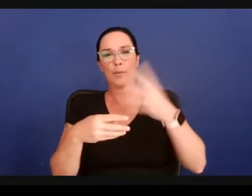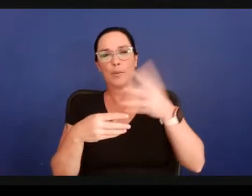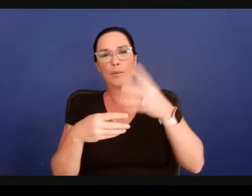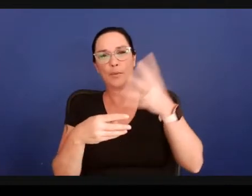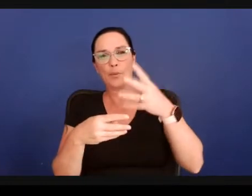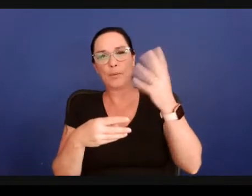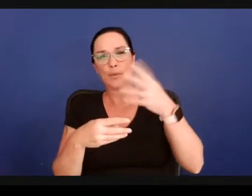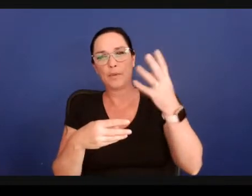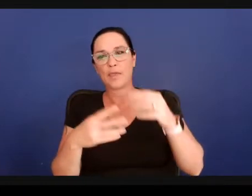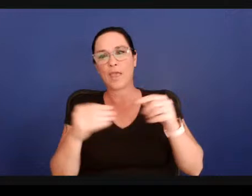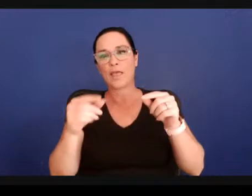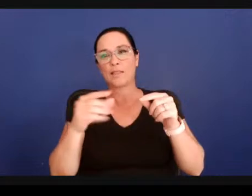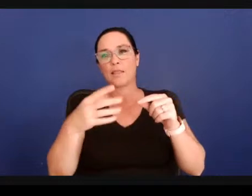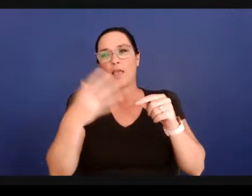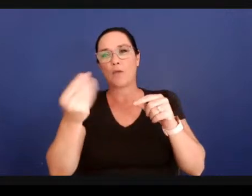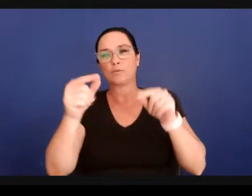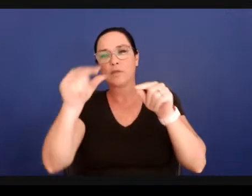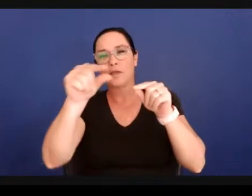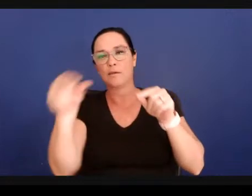outer edges as well.